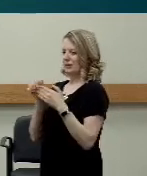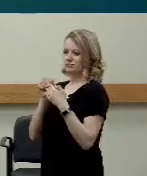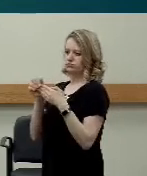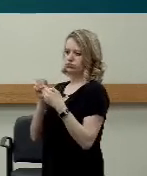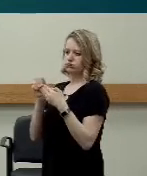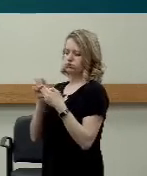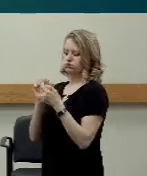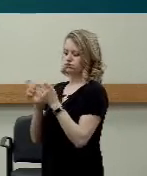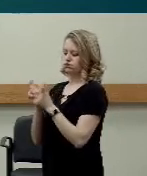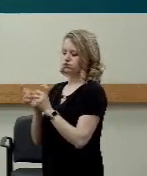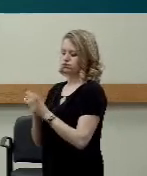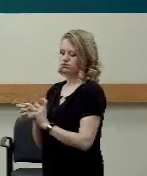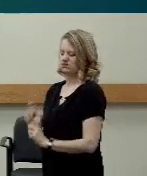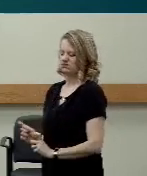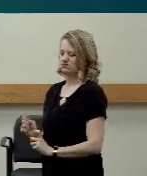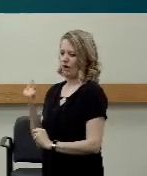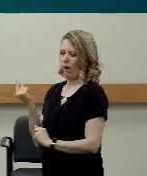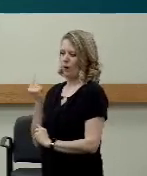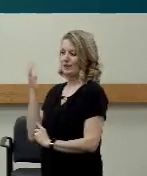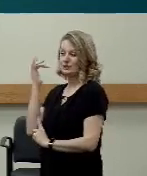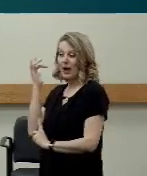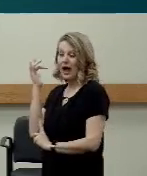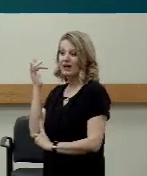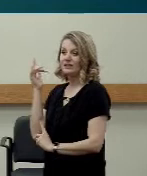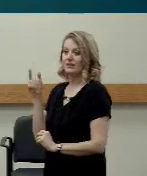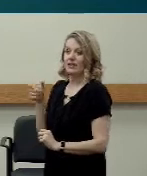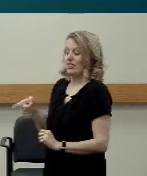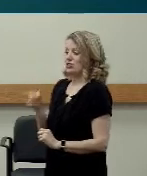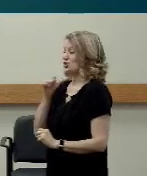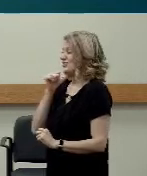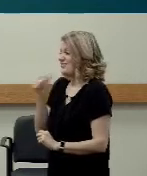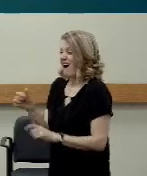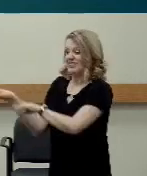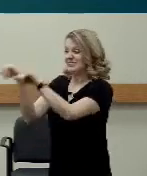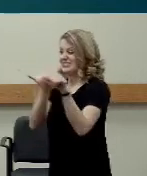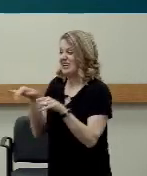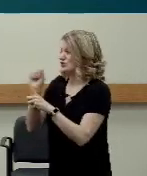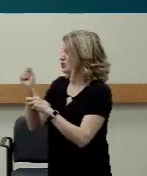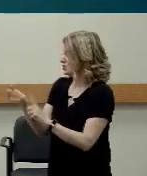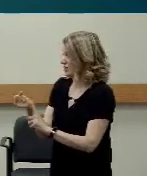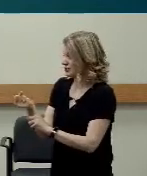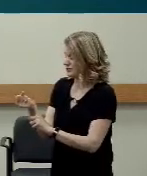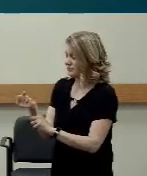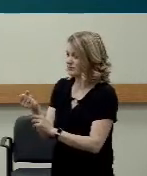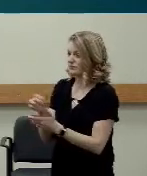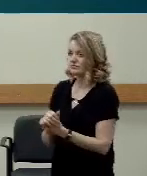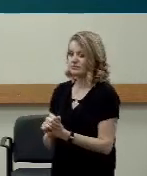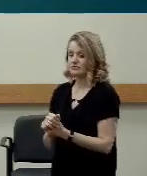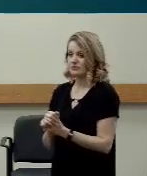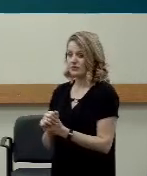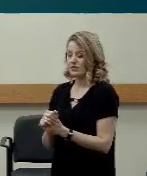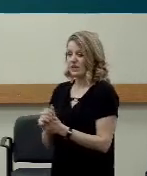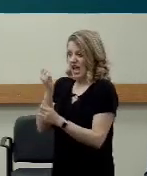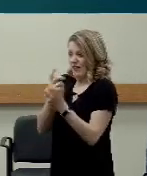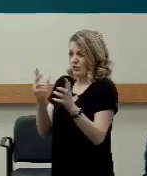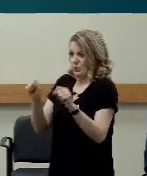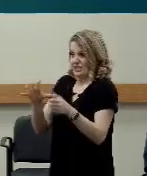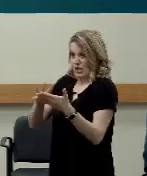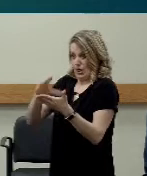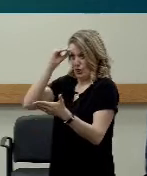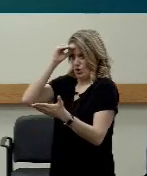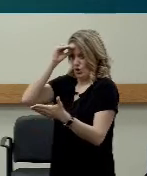flexible. And that's because these are unconventional times. We're going to learn all we're going to learn about this virus over the next